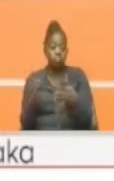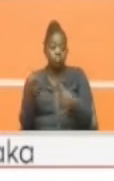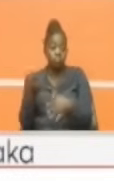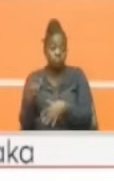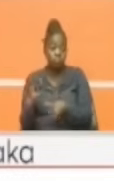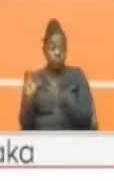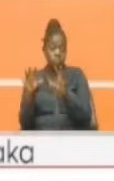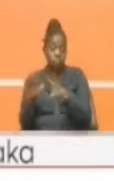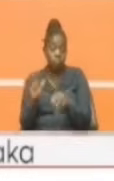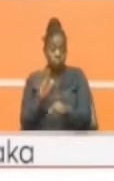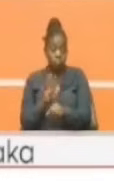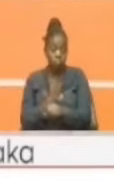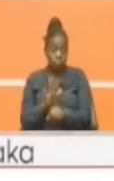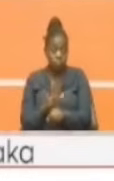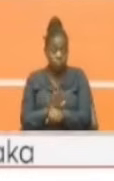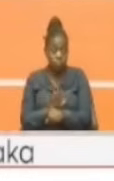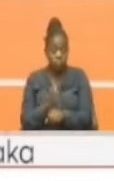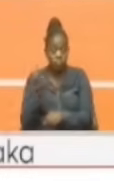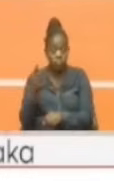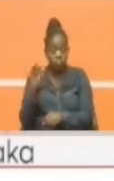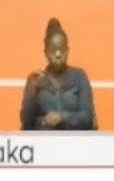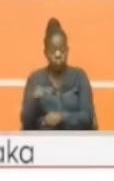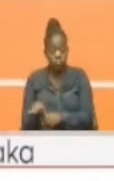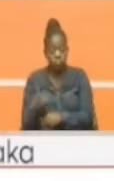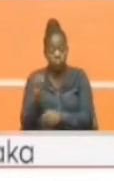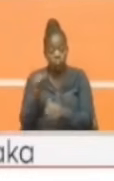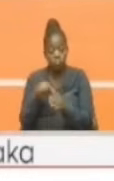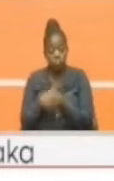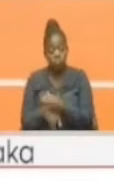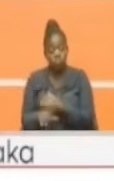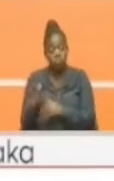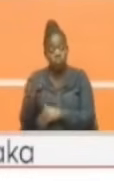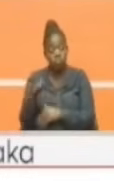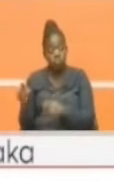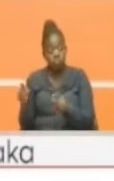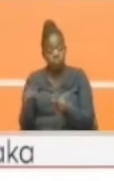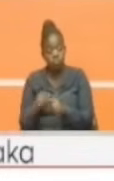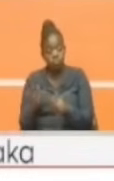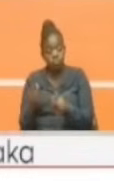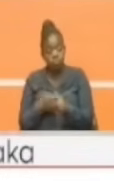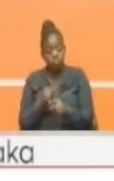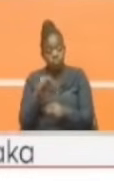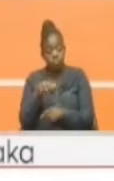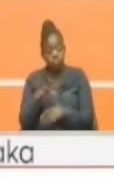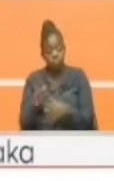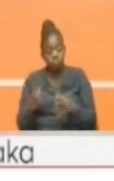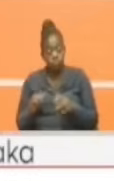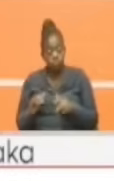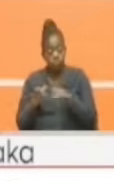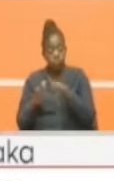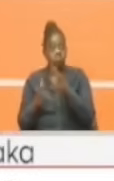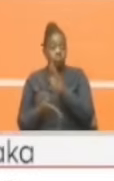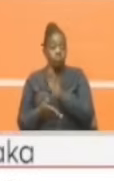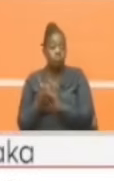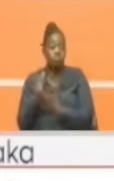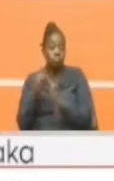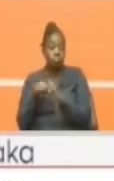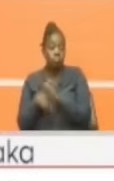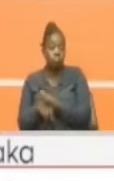nnyingi amazzi g'enkuba gagenda mu nnyanja nagano wagava mu migga ne gakulukuta ku sipiidi yaago ne gagenda